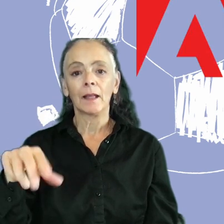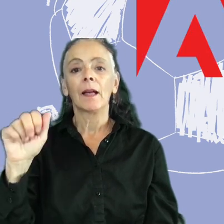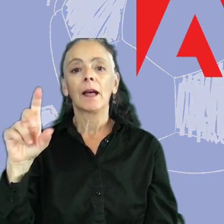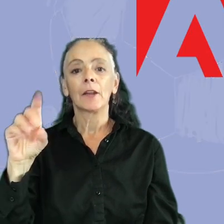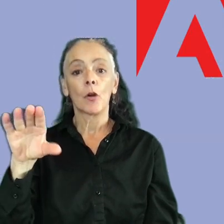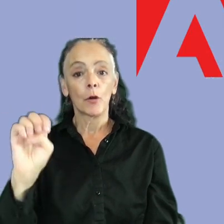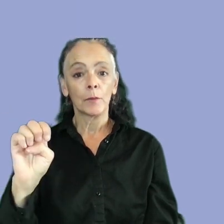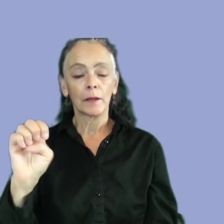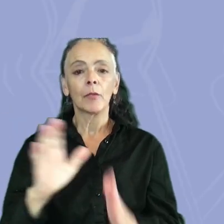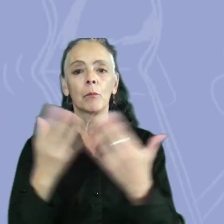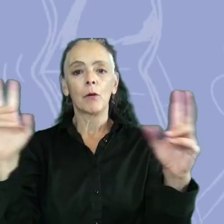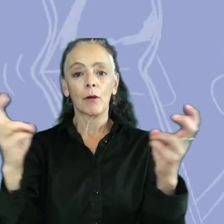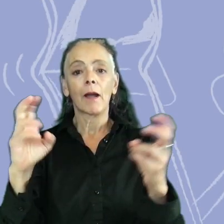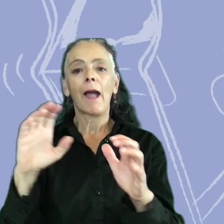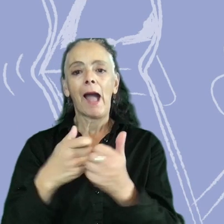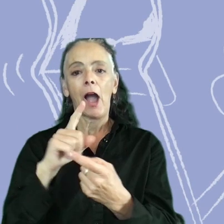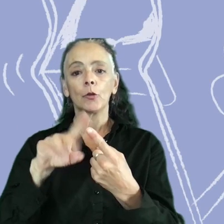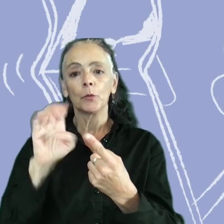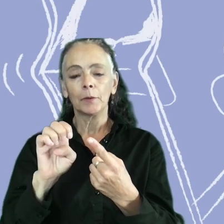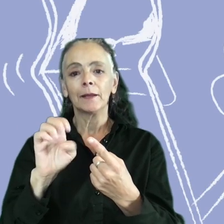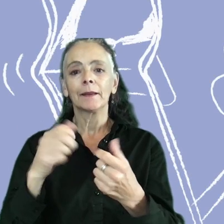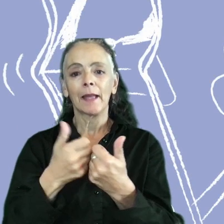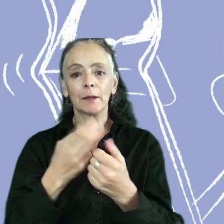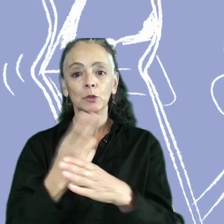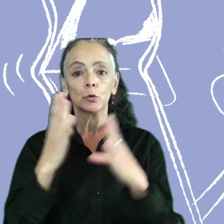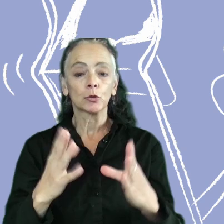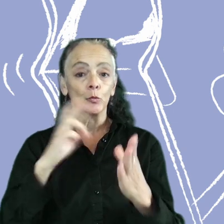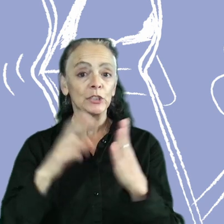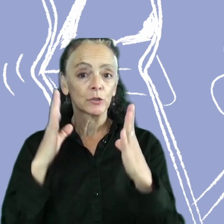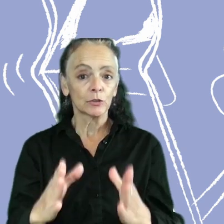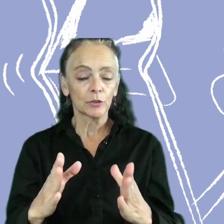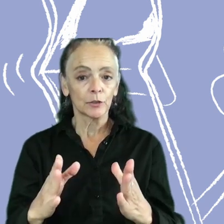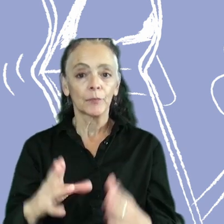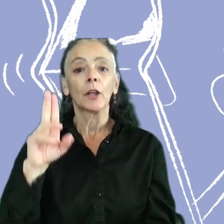Adobe, the book How to Be a Games User Researcher,